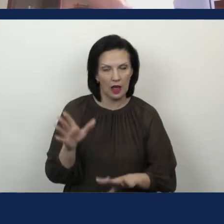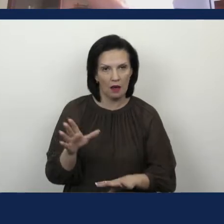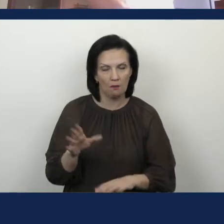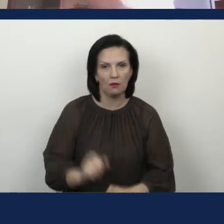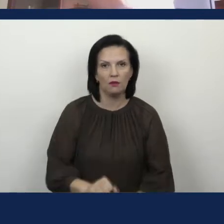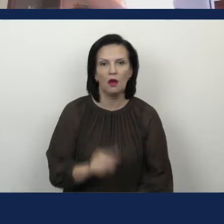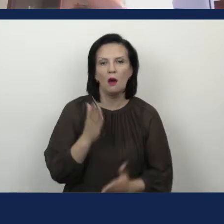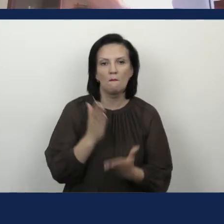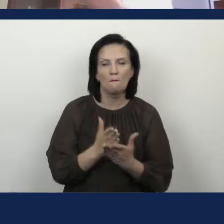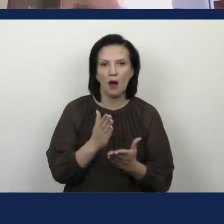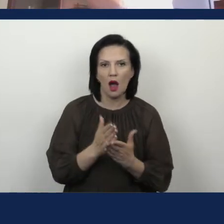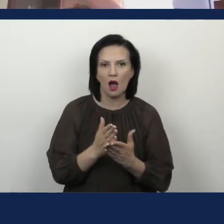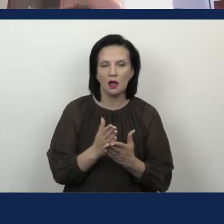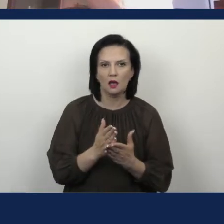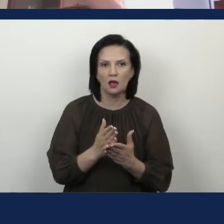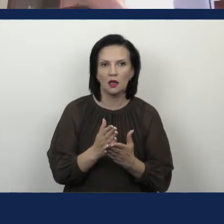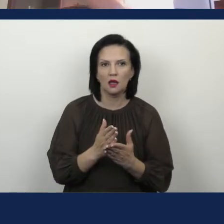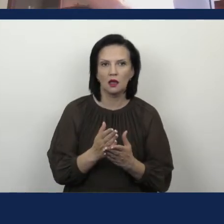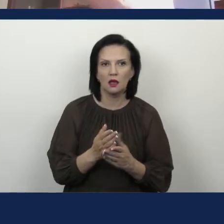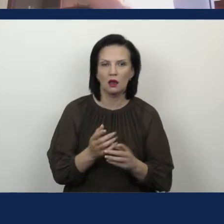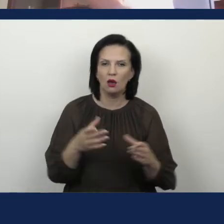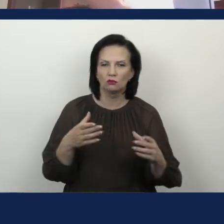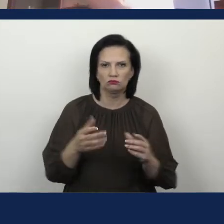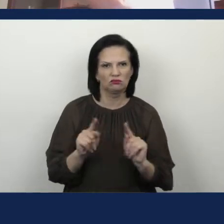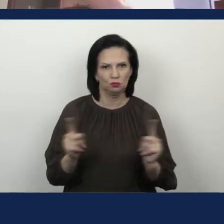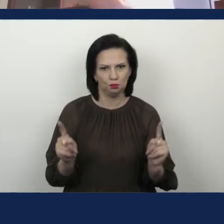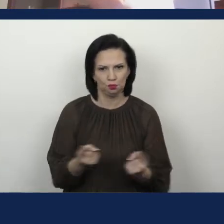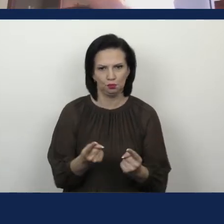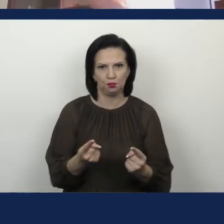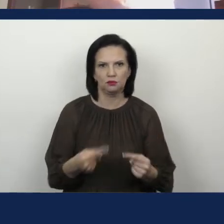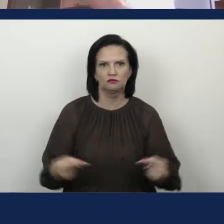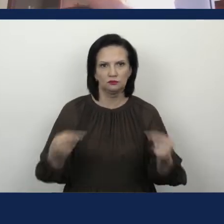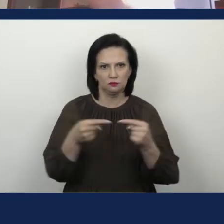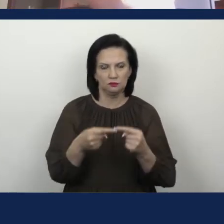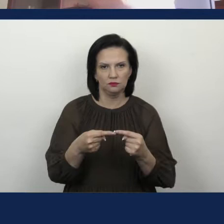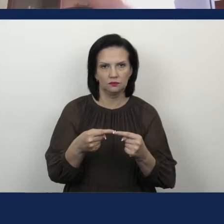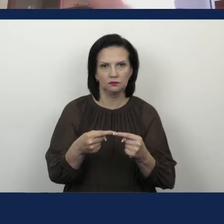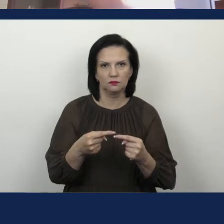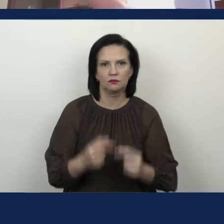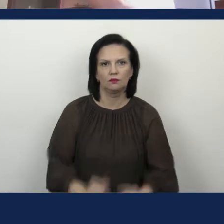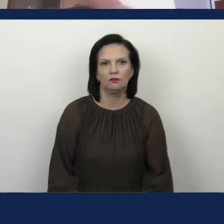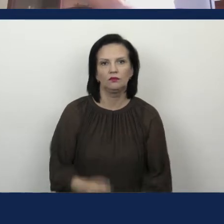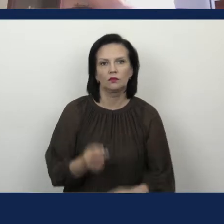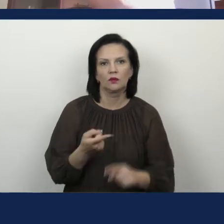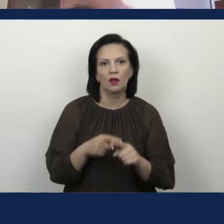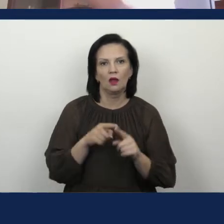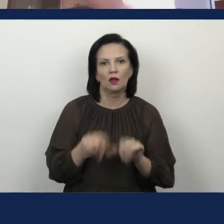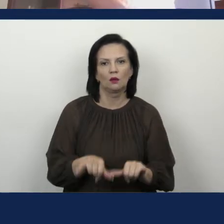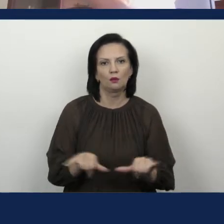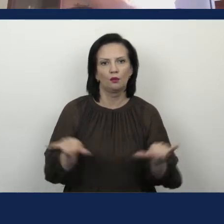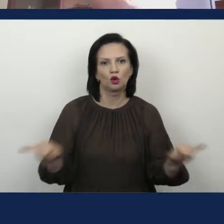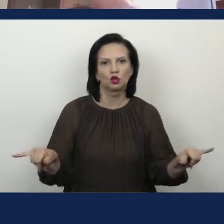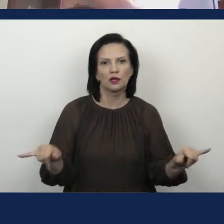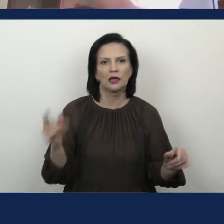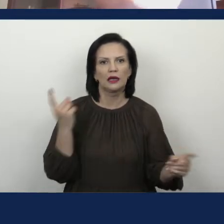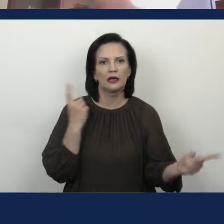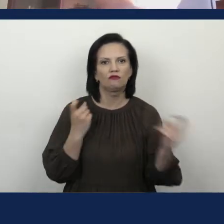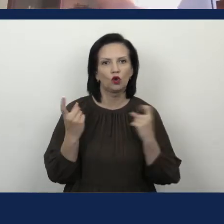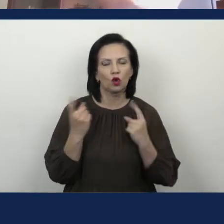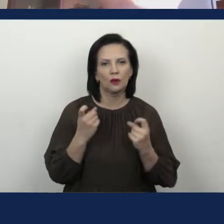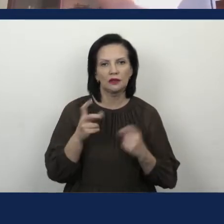more narrowly as spreading of information by a